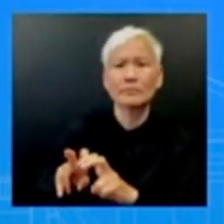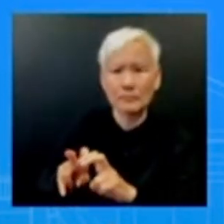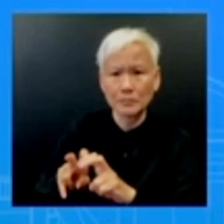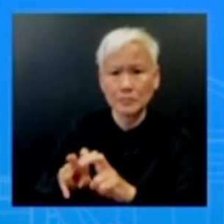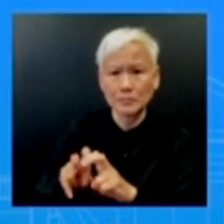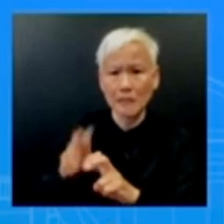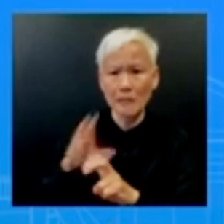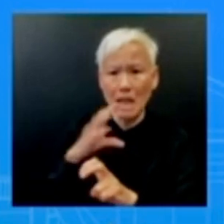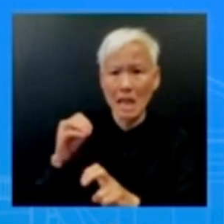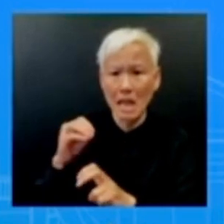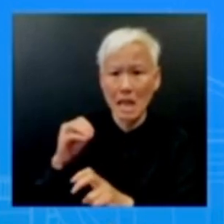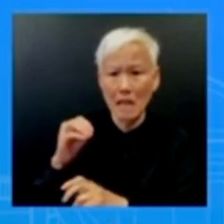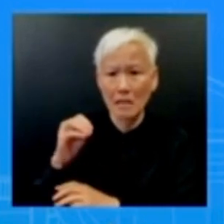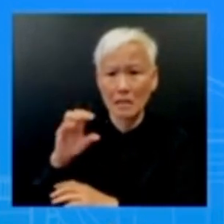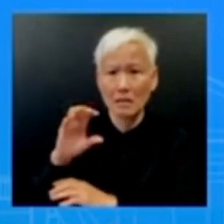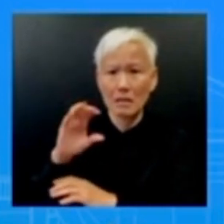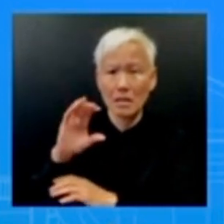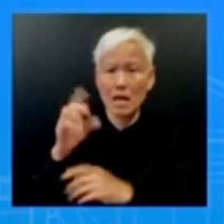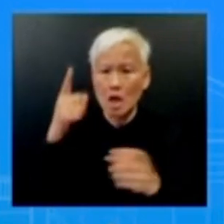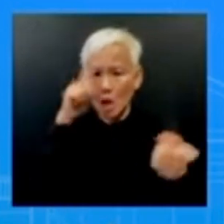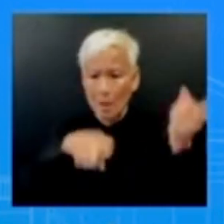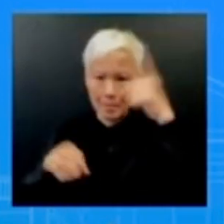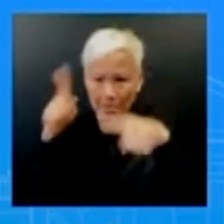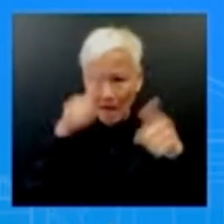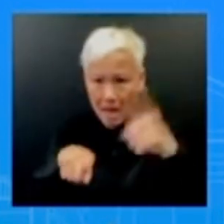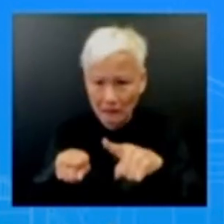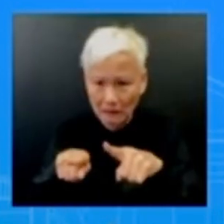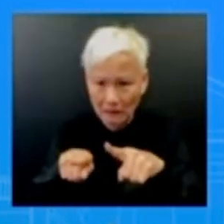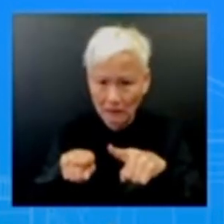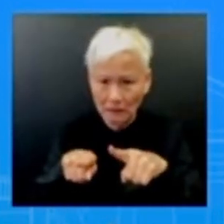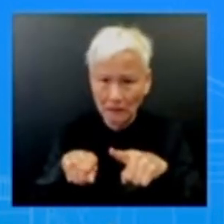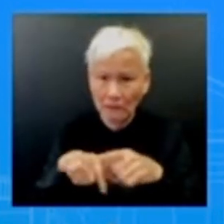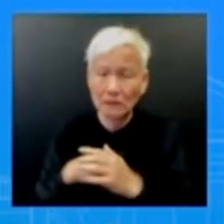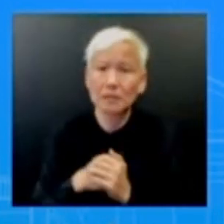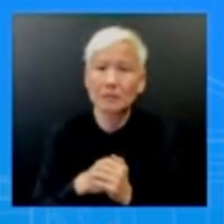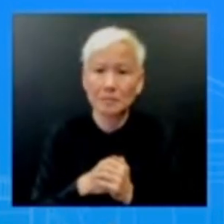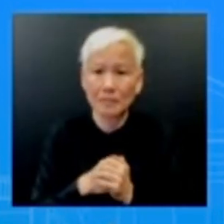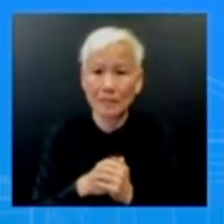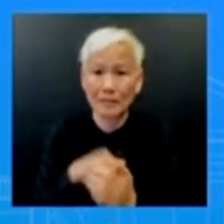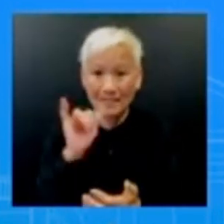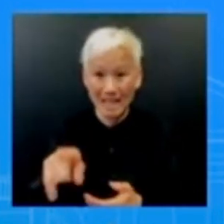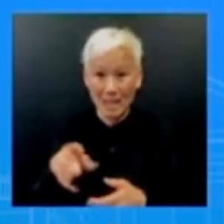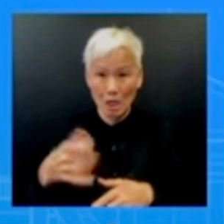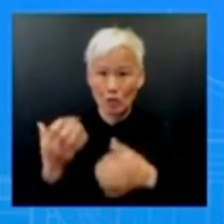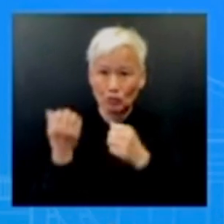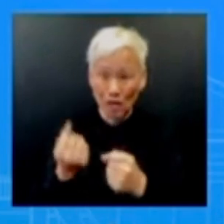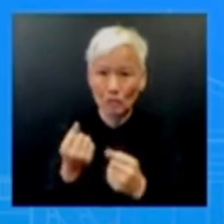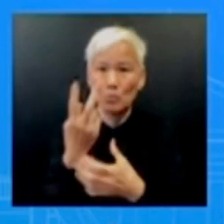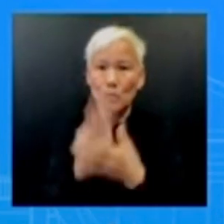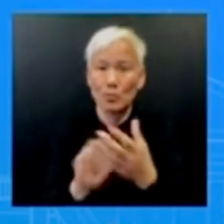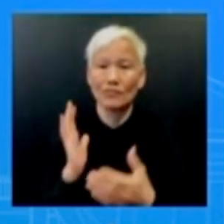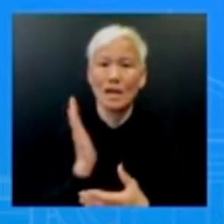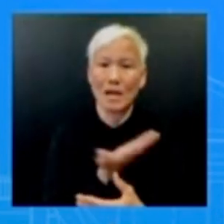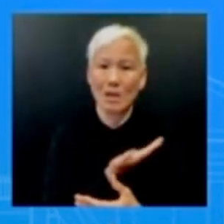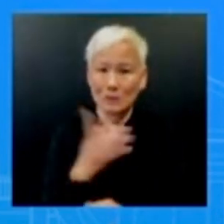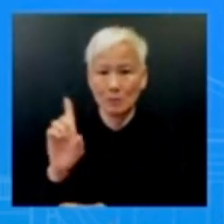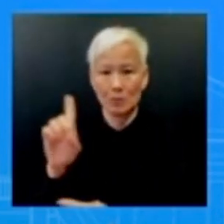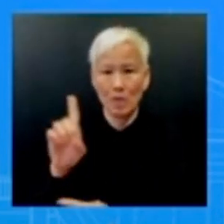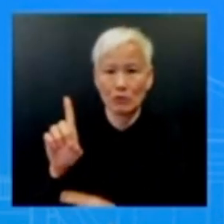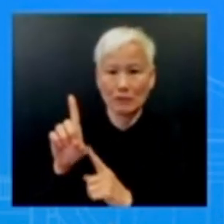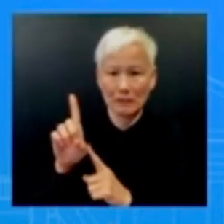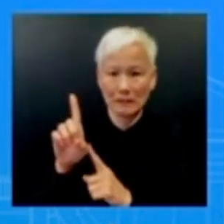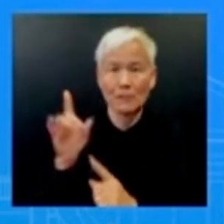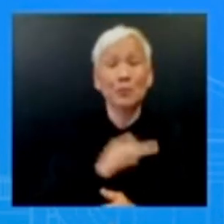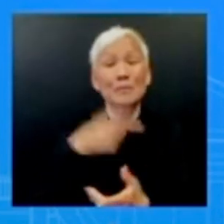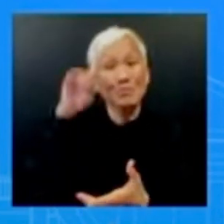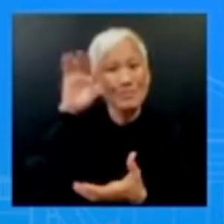fact compromise, and the strength of both our democracies is that we believe in checks and balances, and also